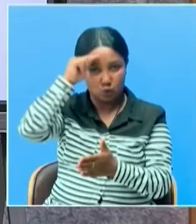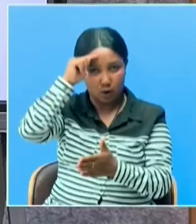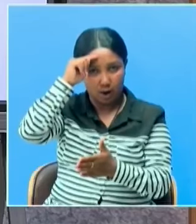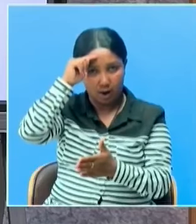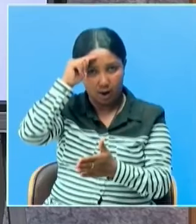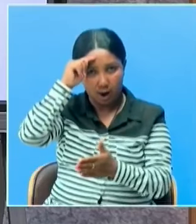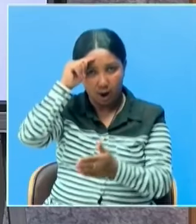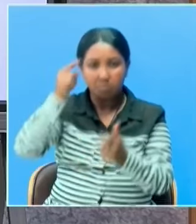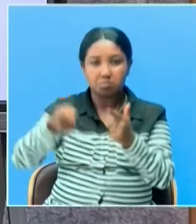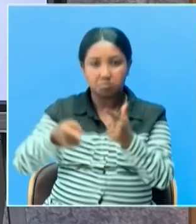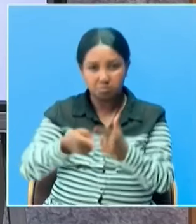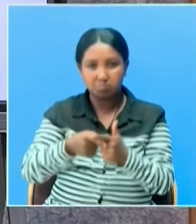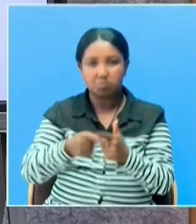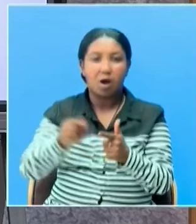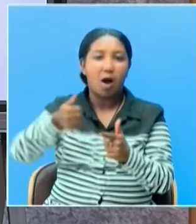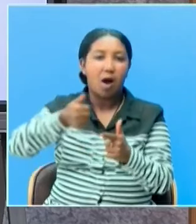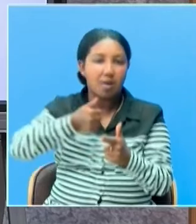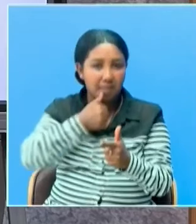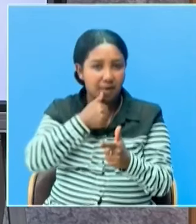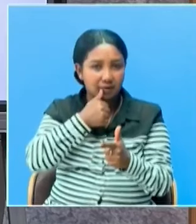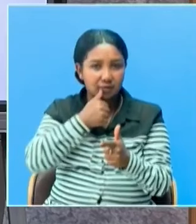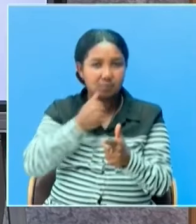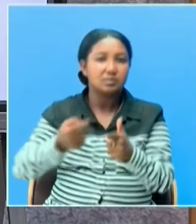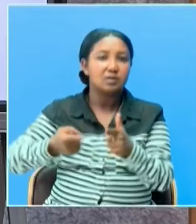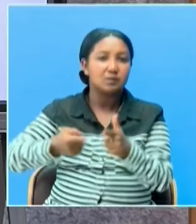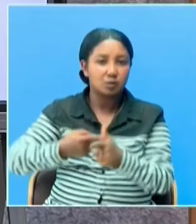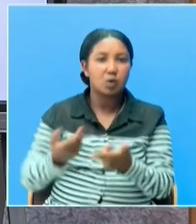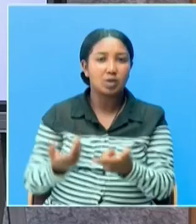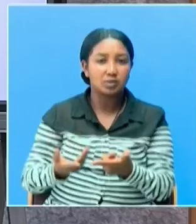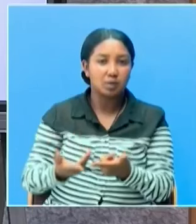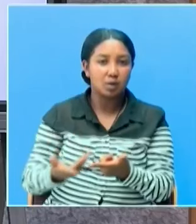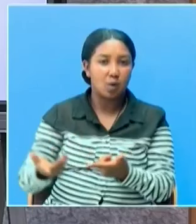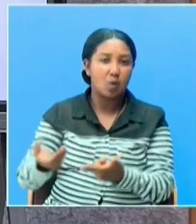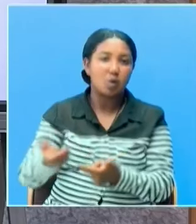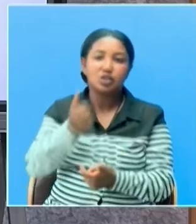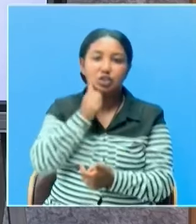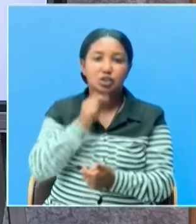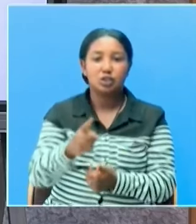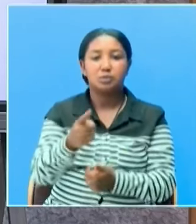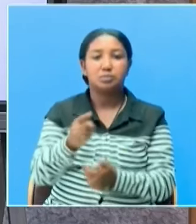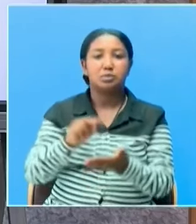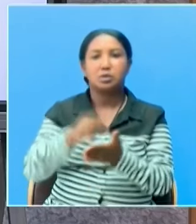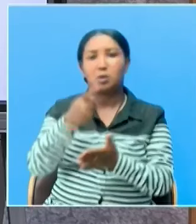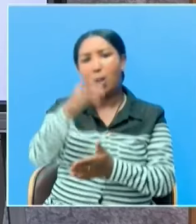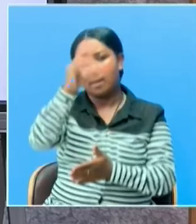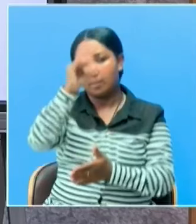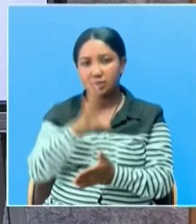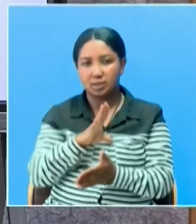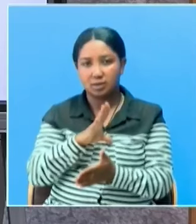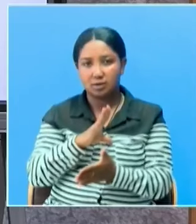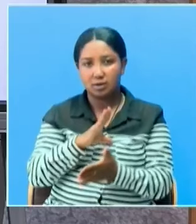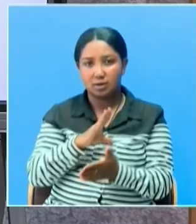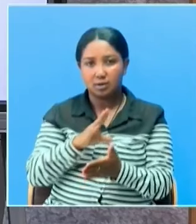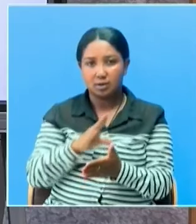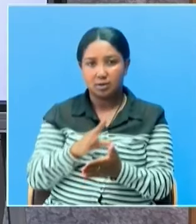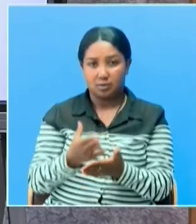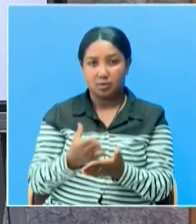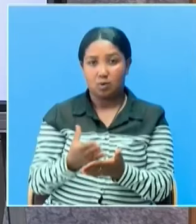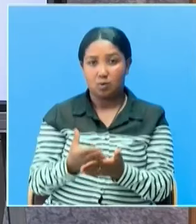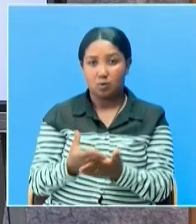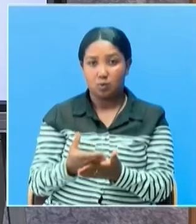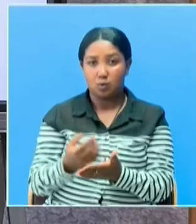it says Almaz, and she's also one person. That's the reason why we're